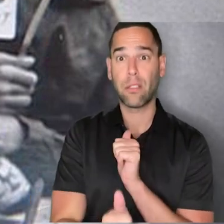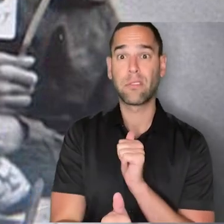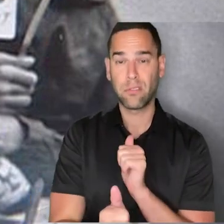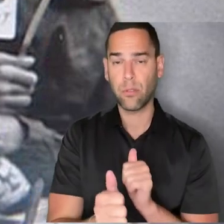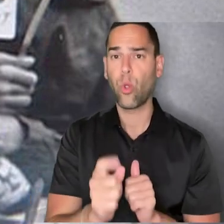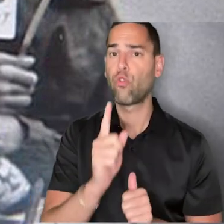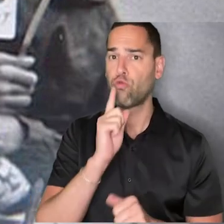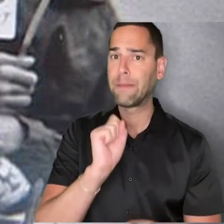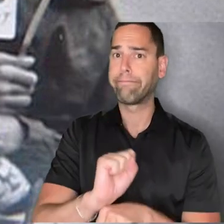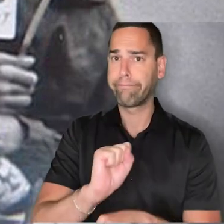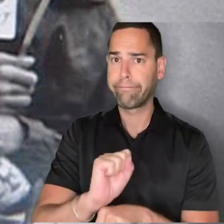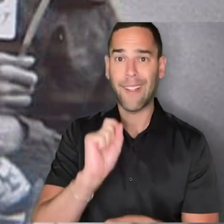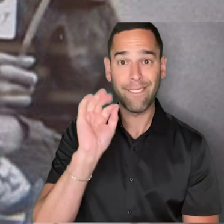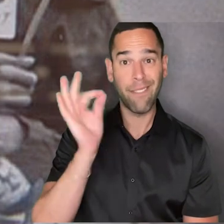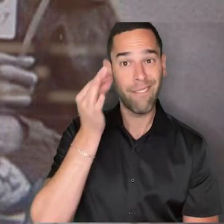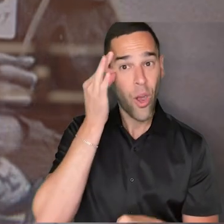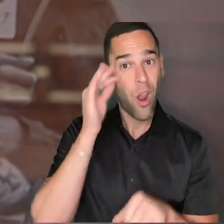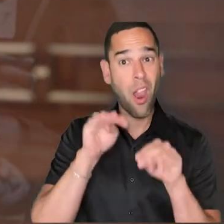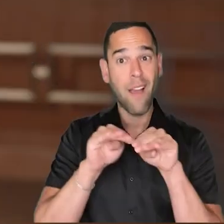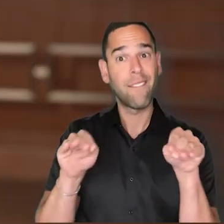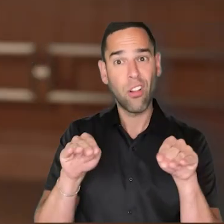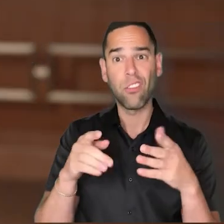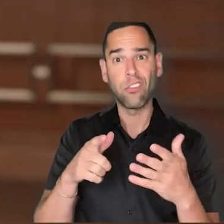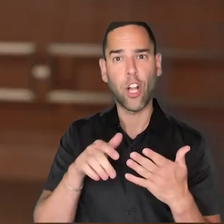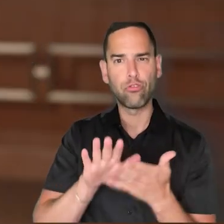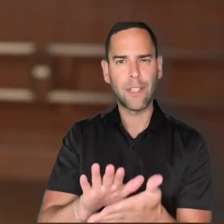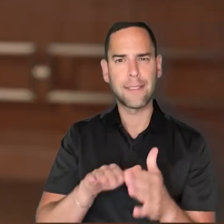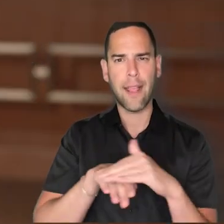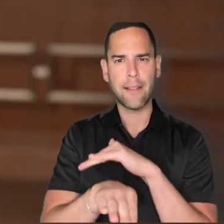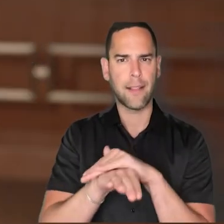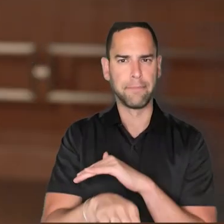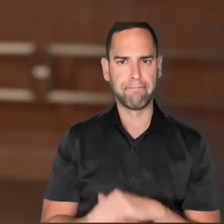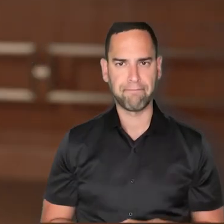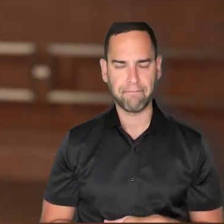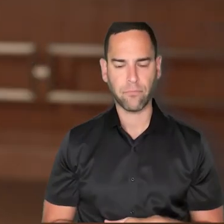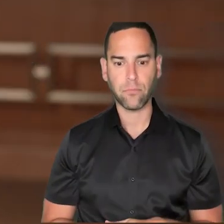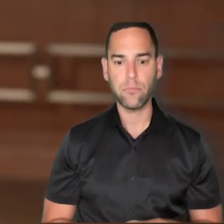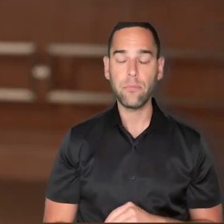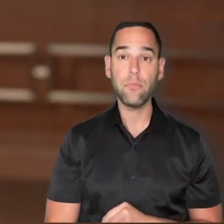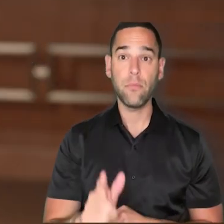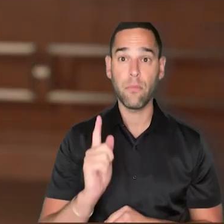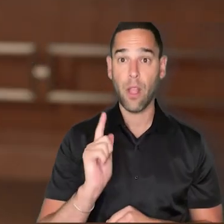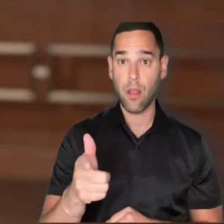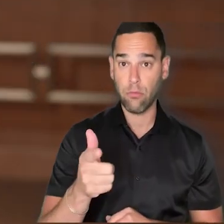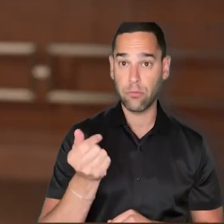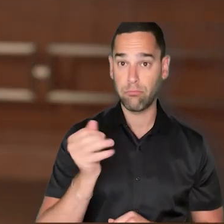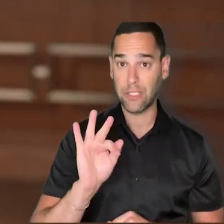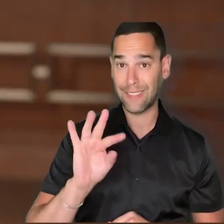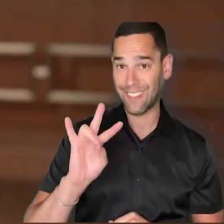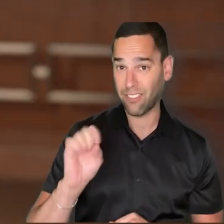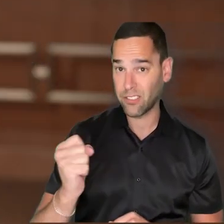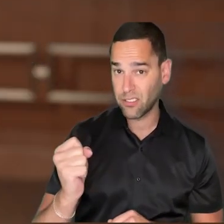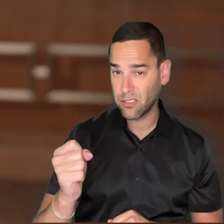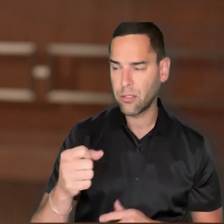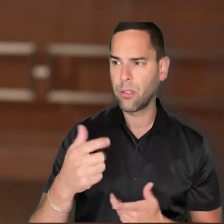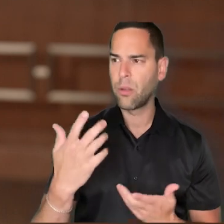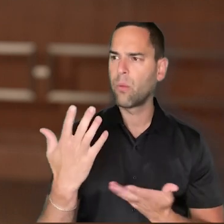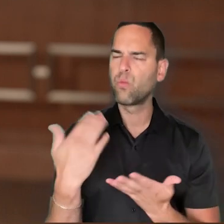piece of legislation which really at the federal level was addressing the issue of access. In the